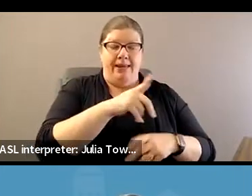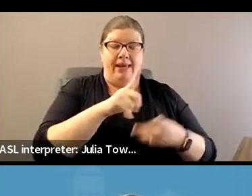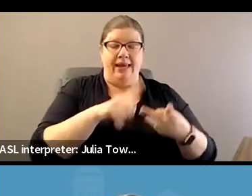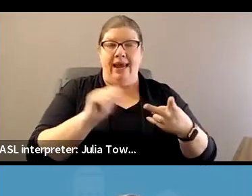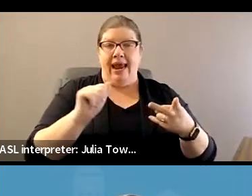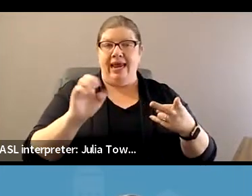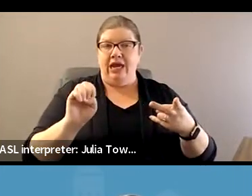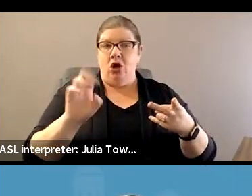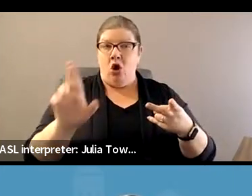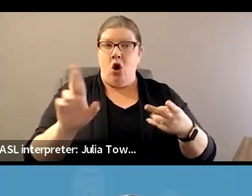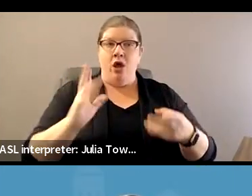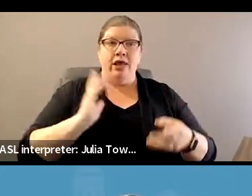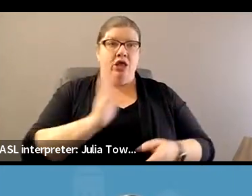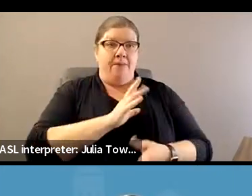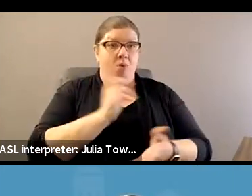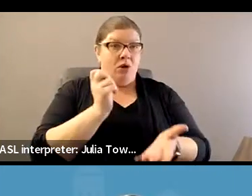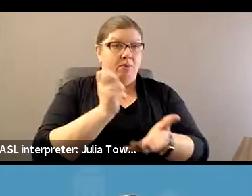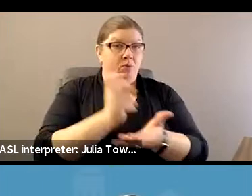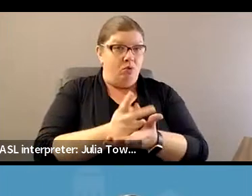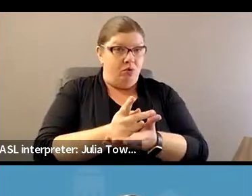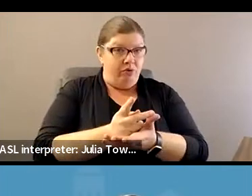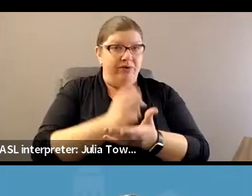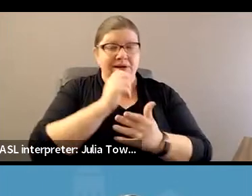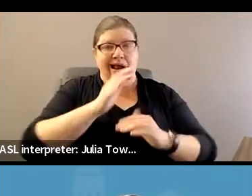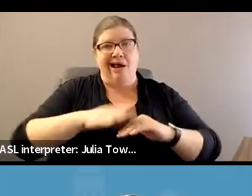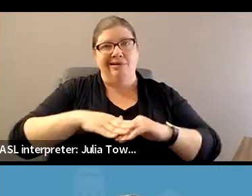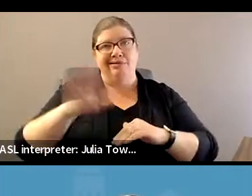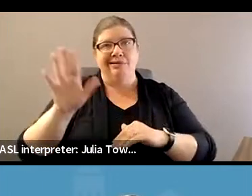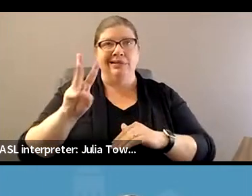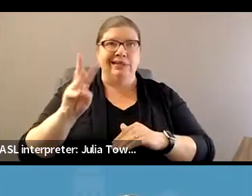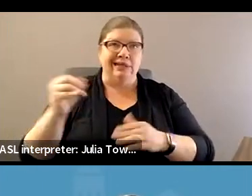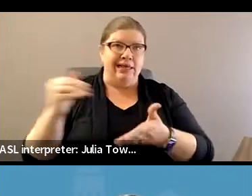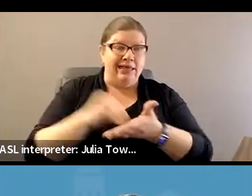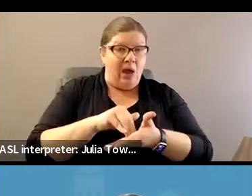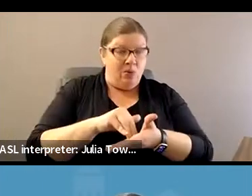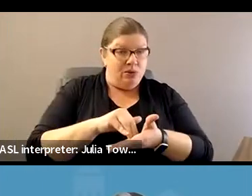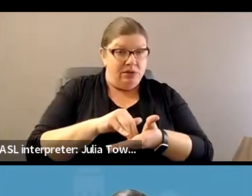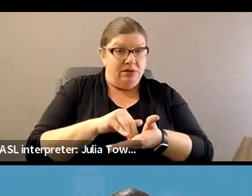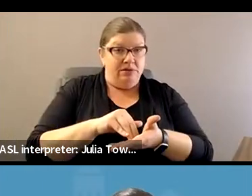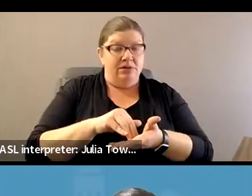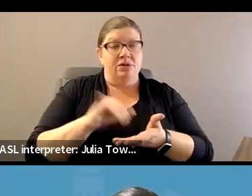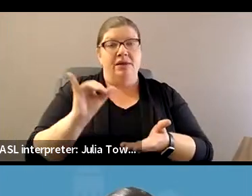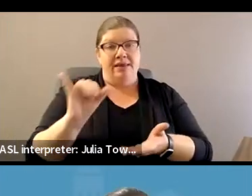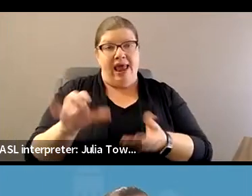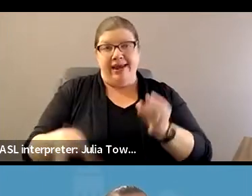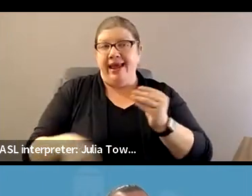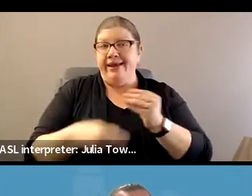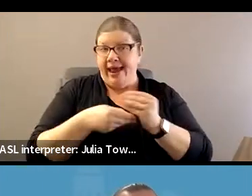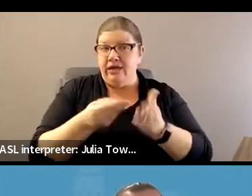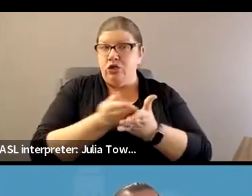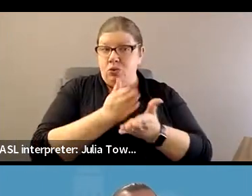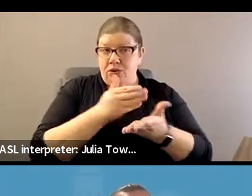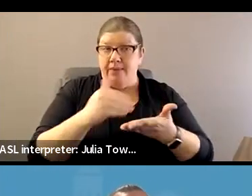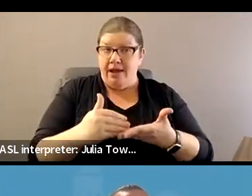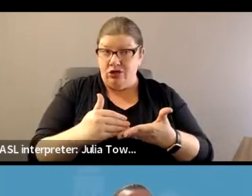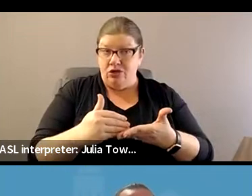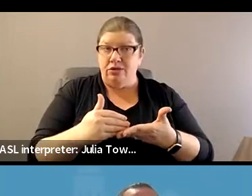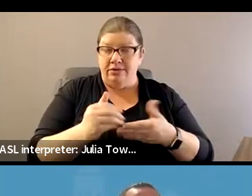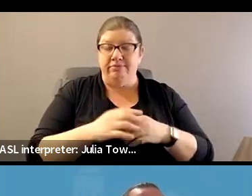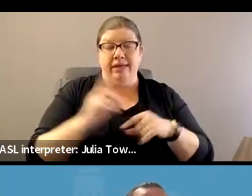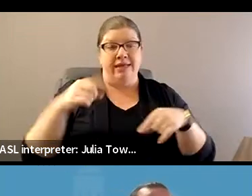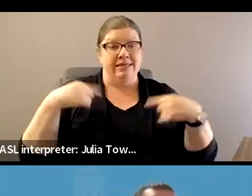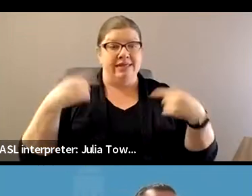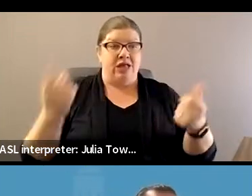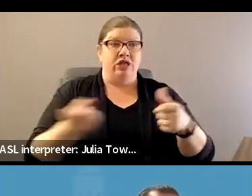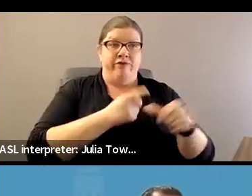the board approved, not to exceed $60,000. So that got added to the budget since first